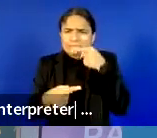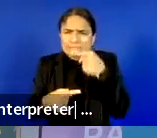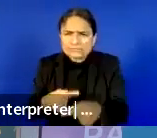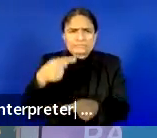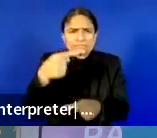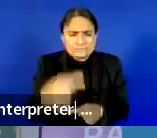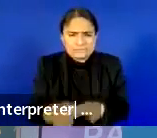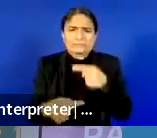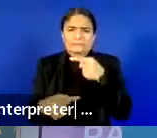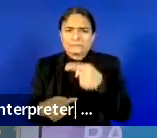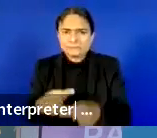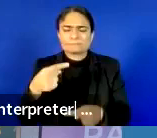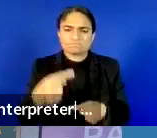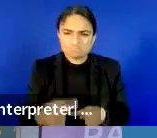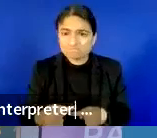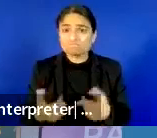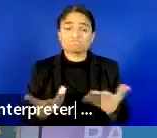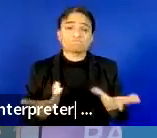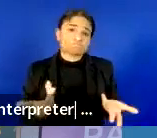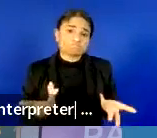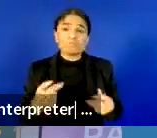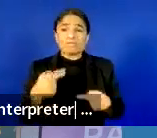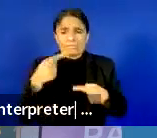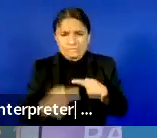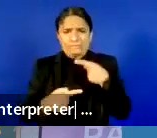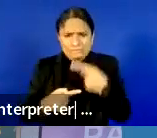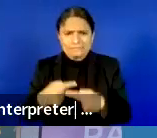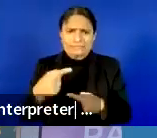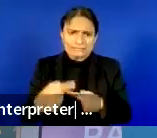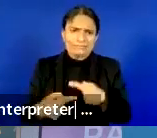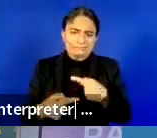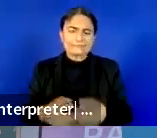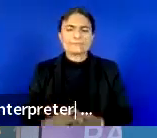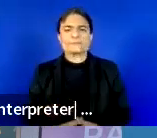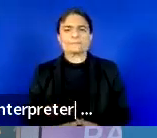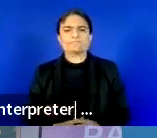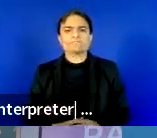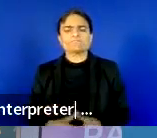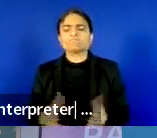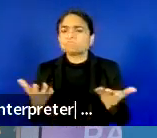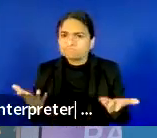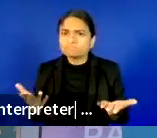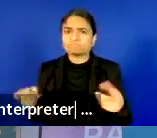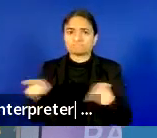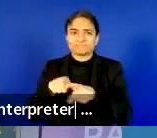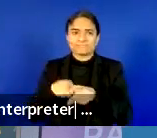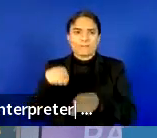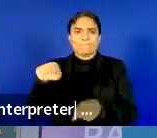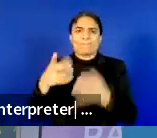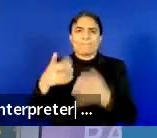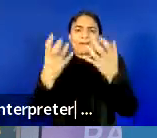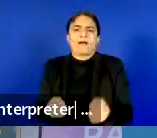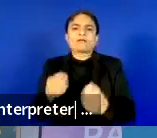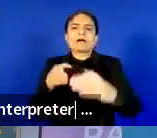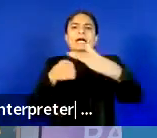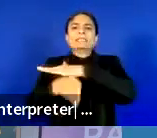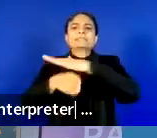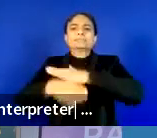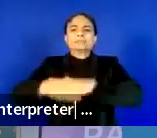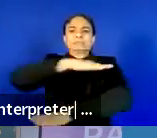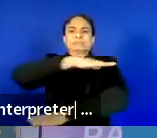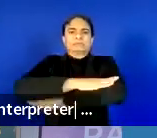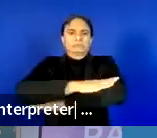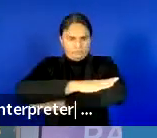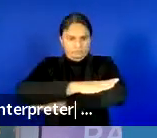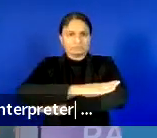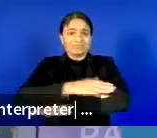And also that accessibility desk that Virginia was talking about earlier. So here's a video of it showing